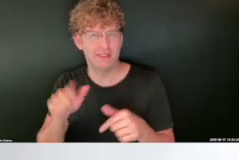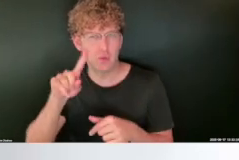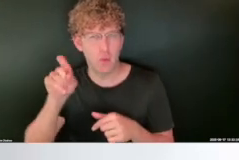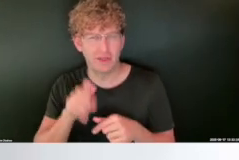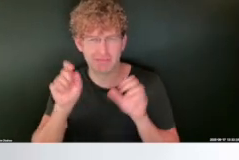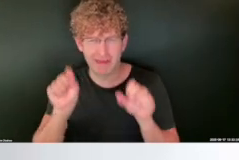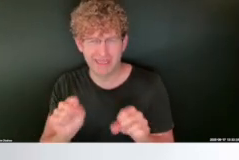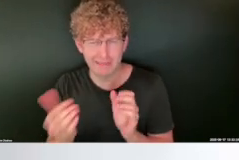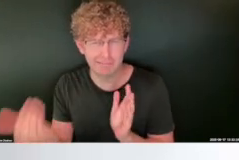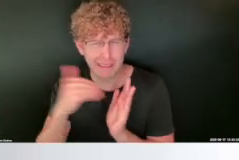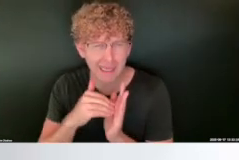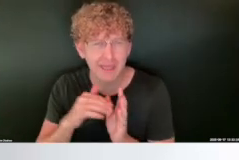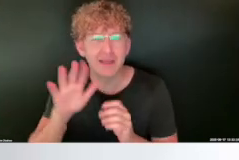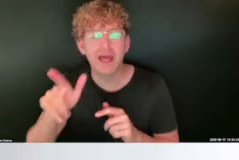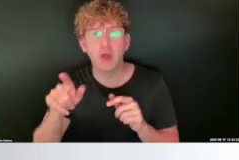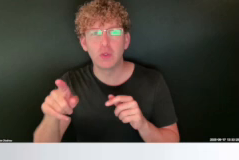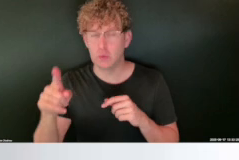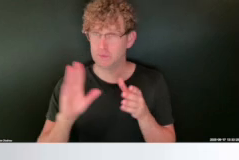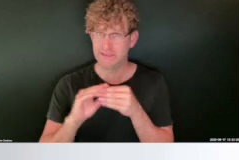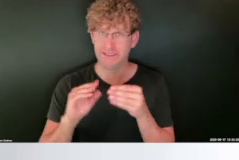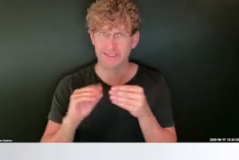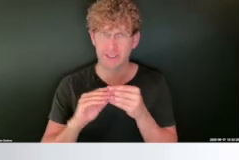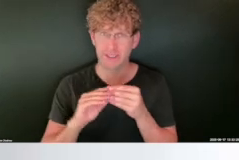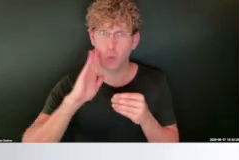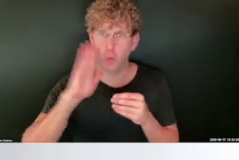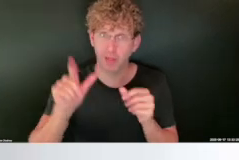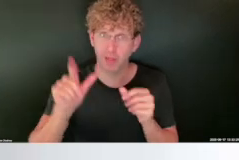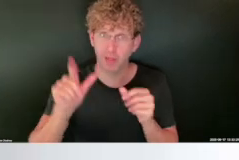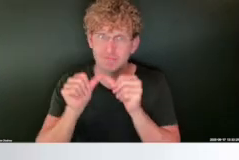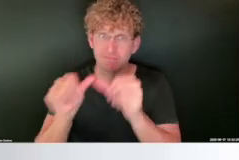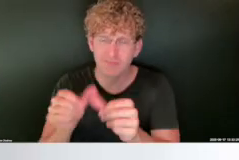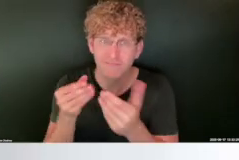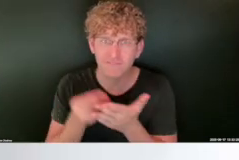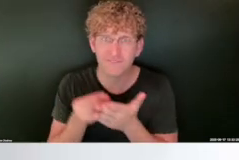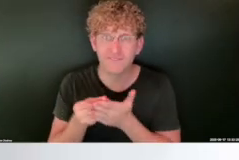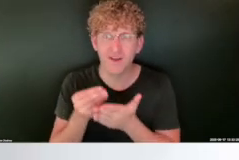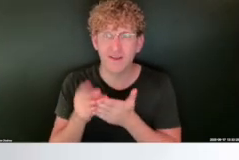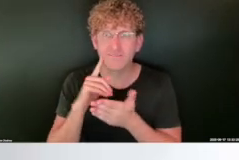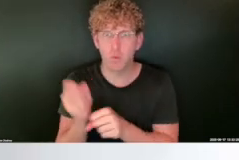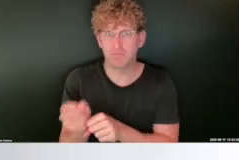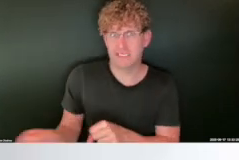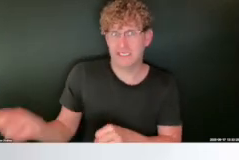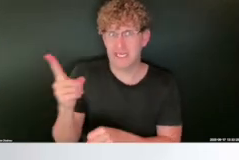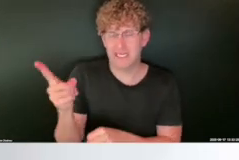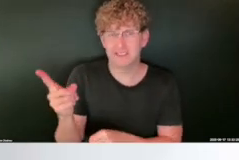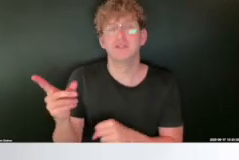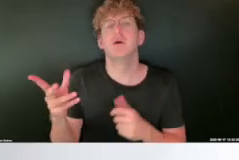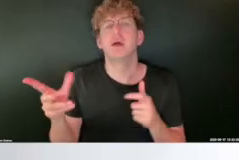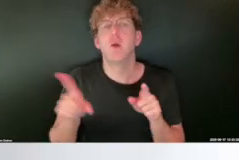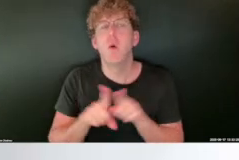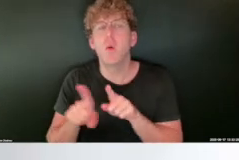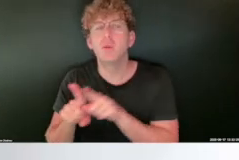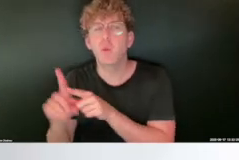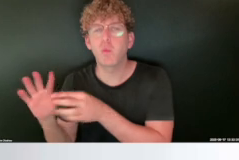there will be a continuation of HVIP funding in the next fiscal year? And then regarding the comments on the